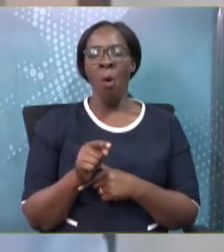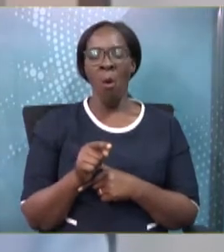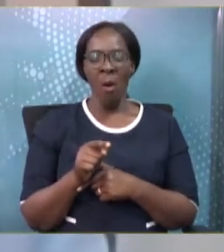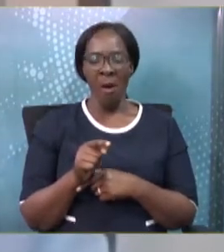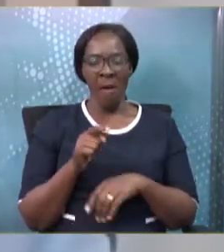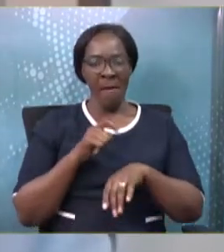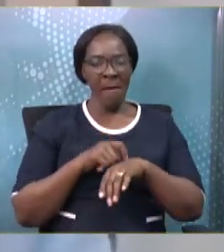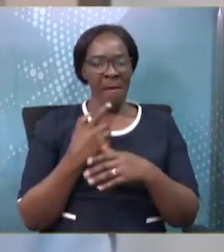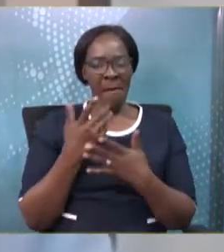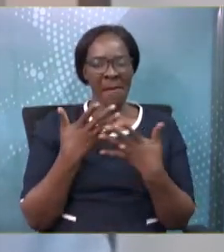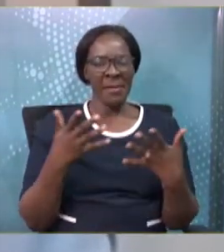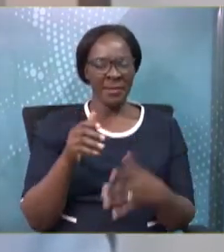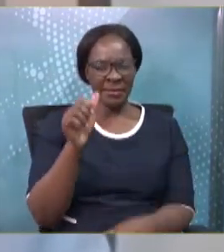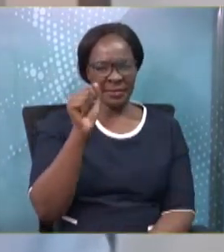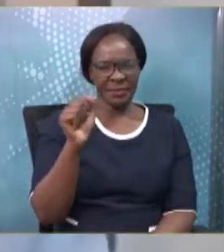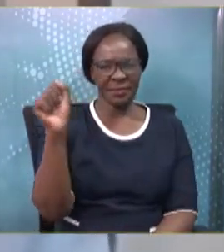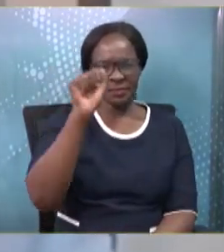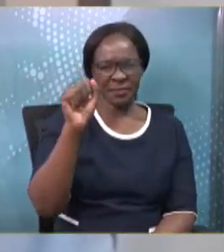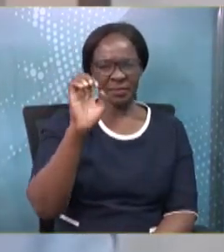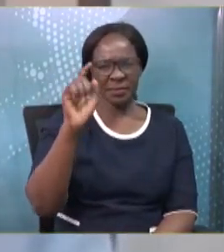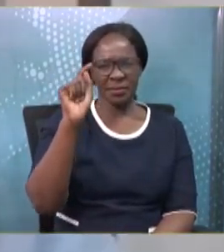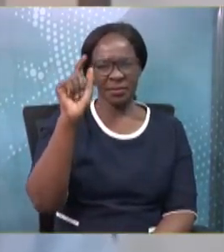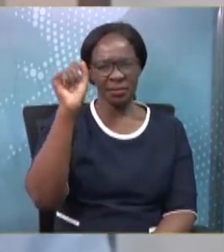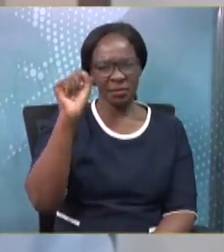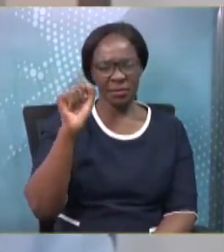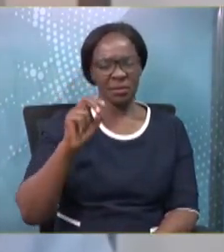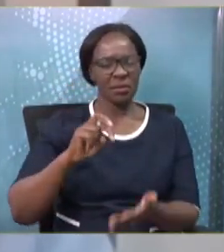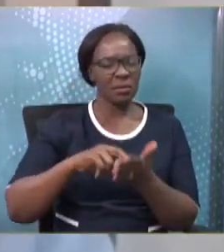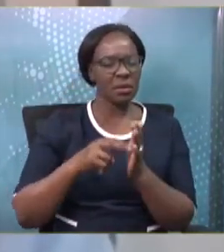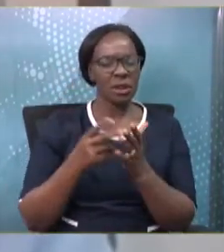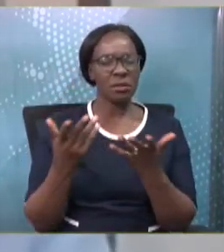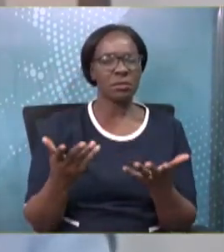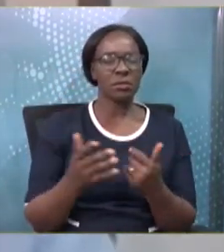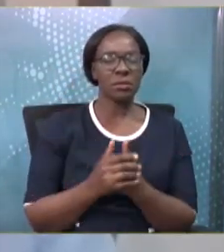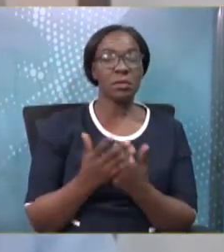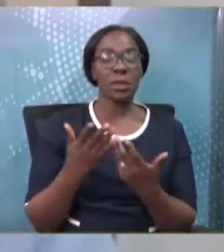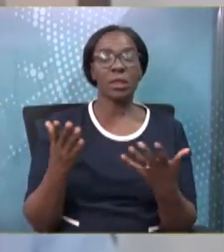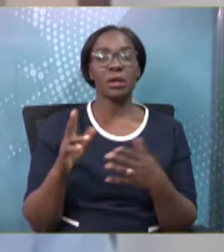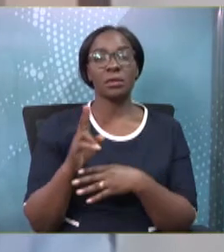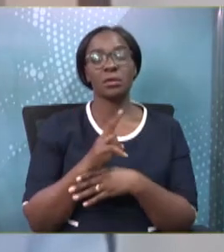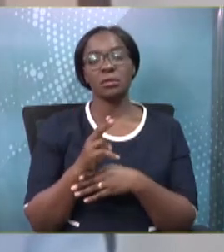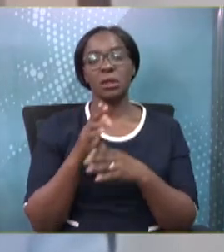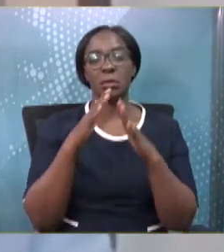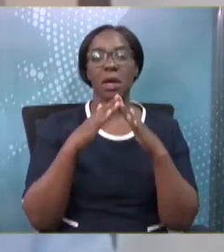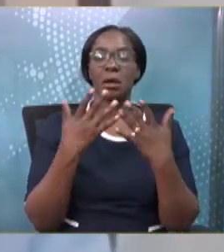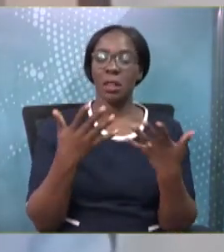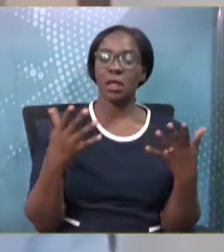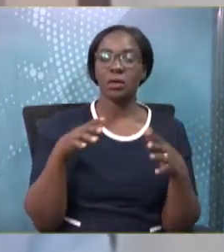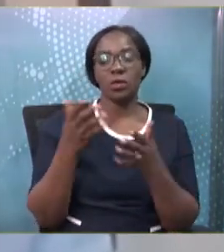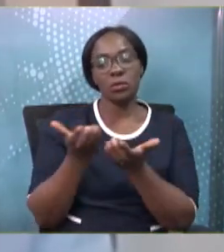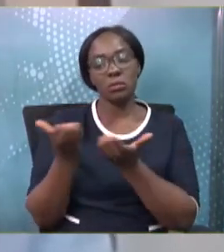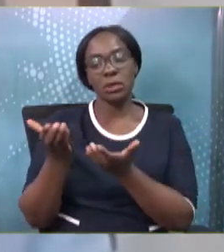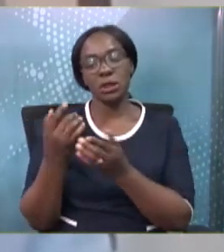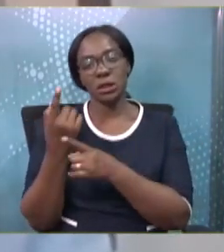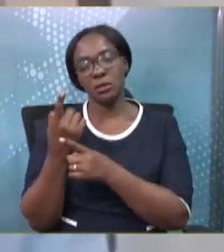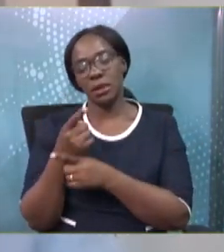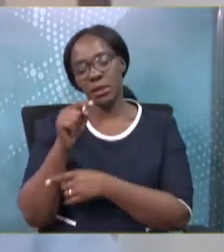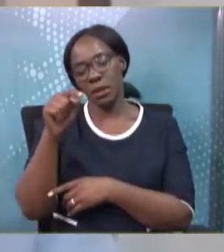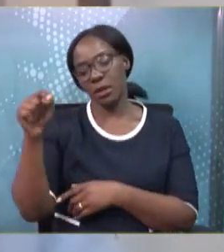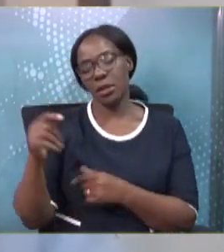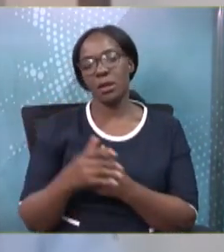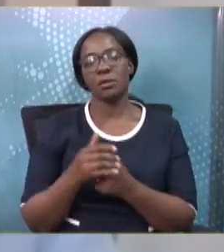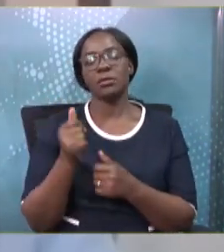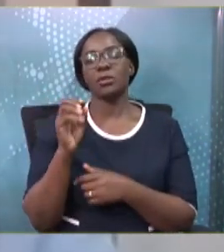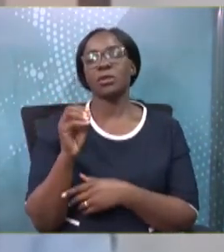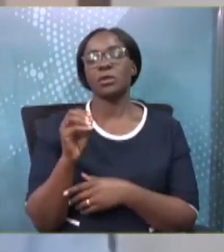assets for banks, assets are the loans they give us to various clients. They might be households or businesses in this case.